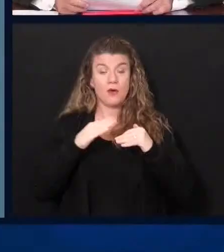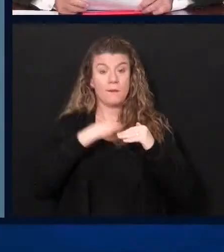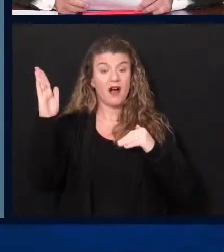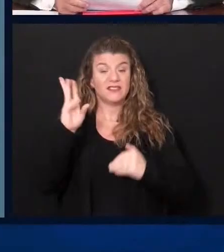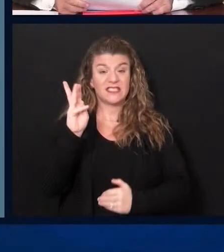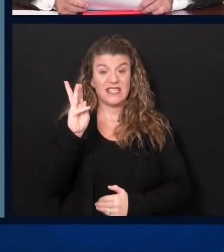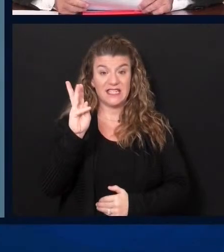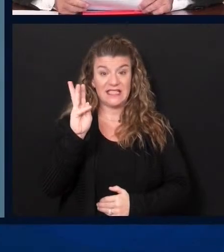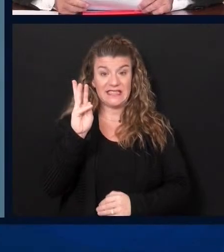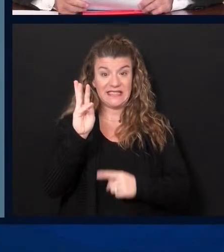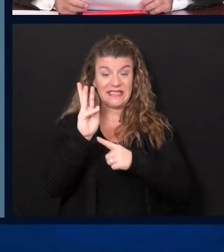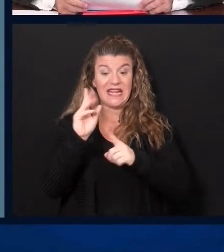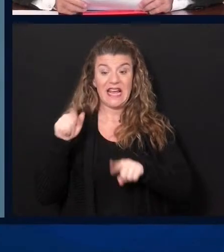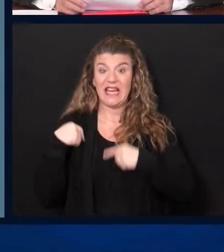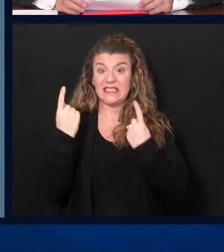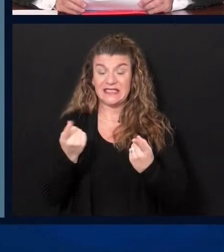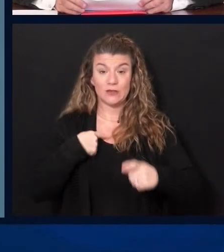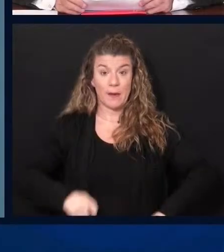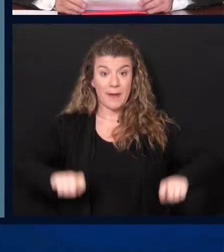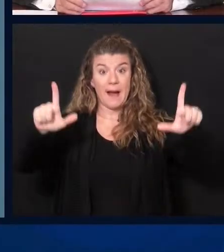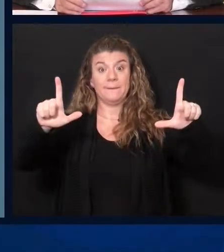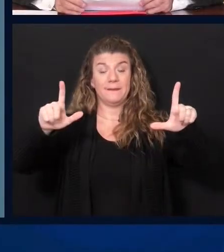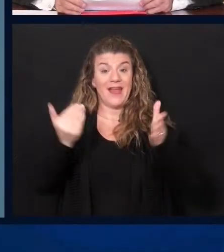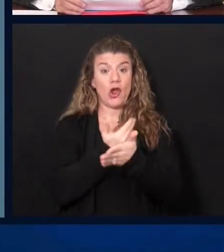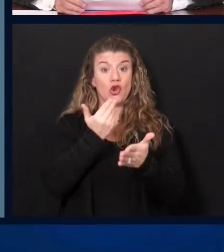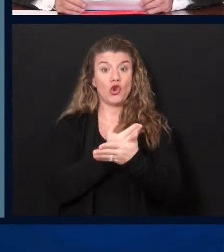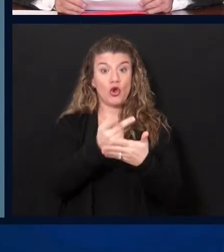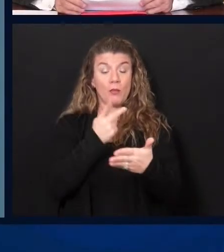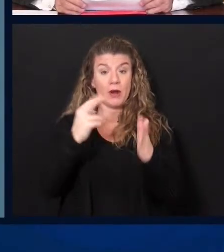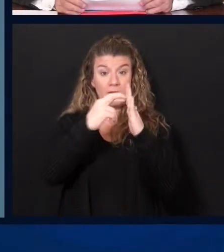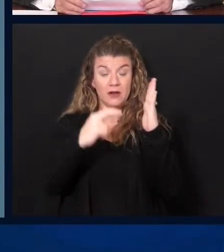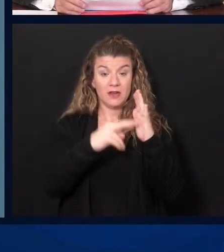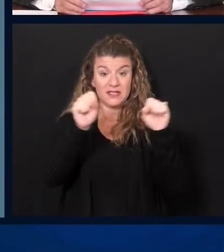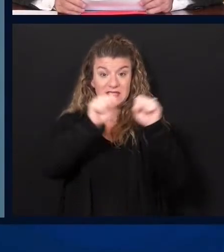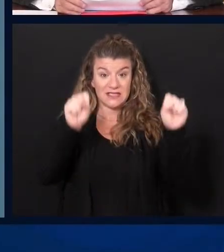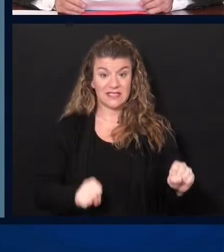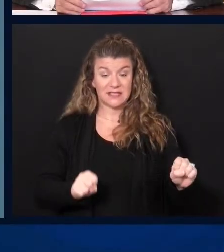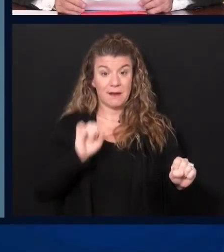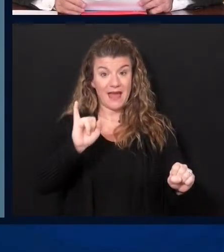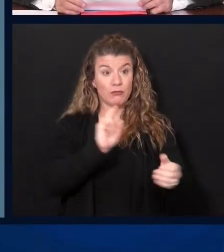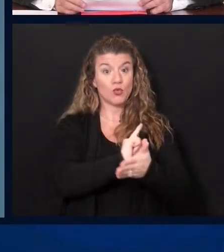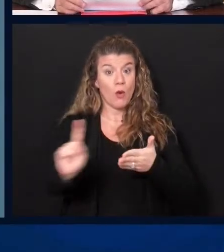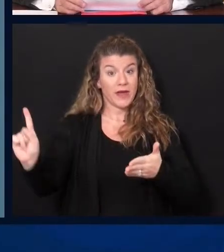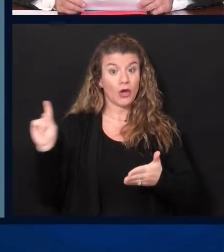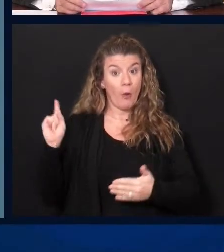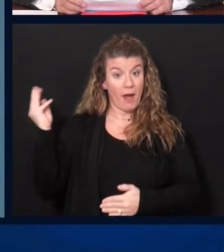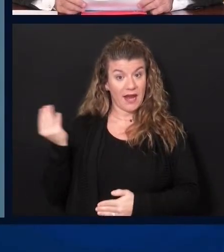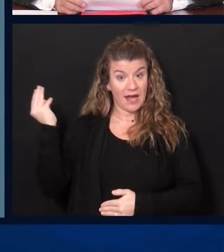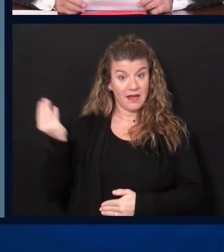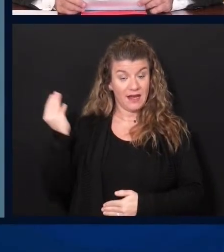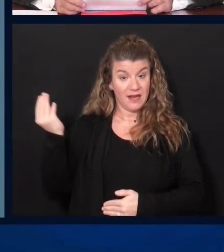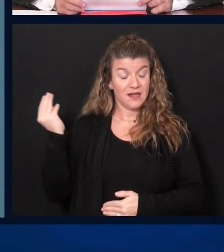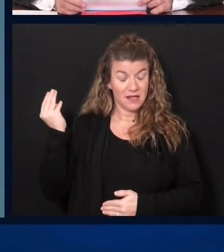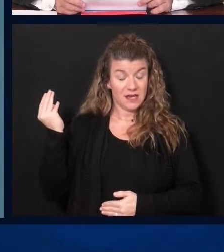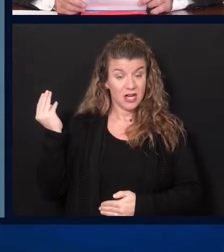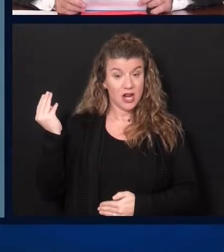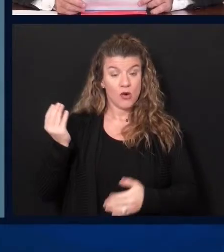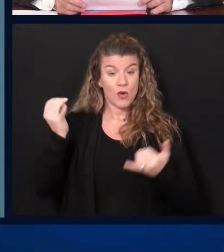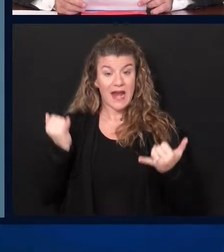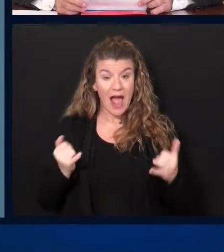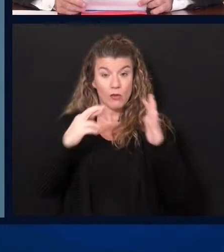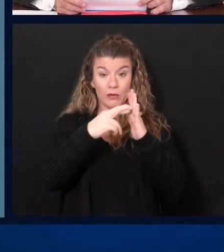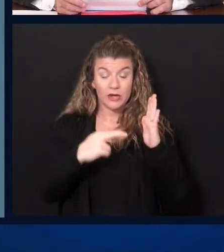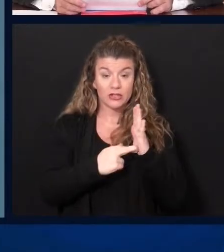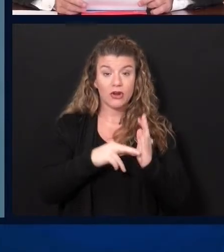16. And since we launched that pre-registration system on last Monday, a week ago, we have